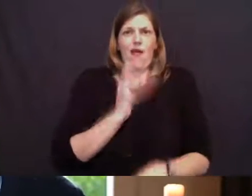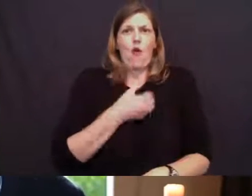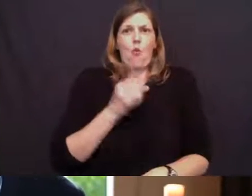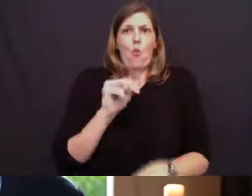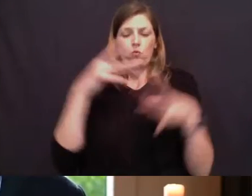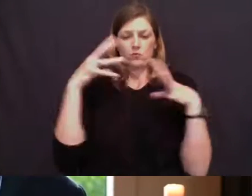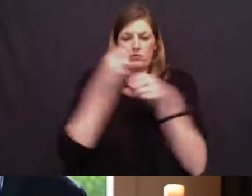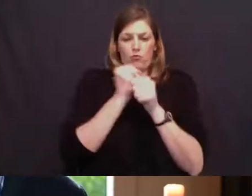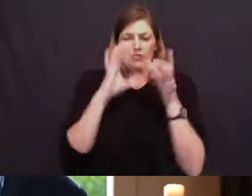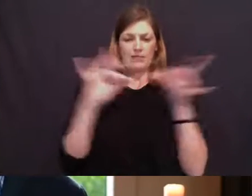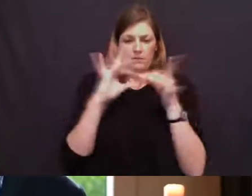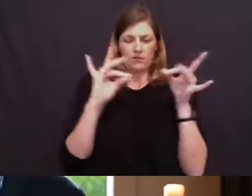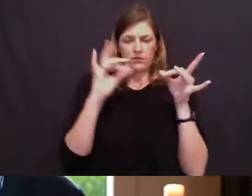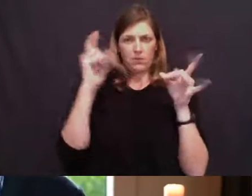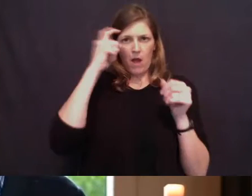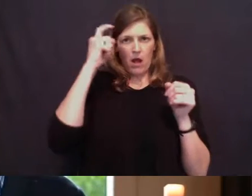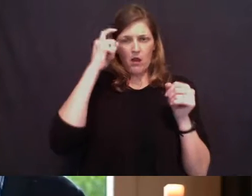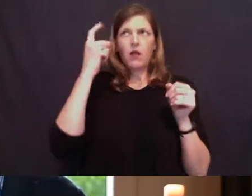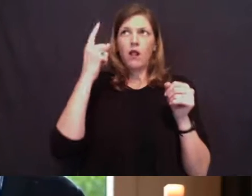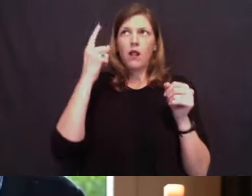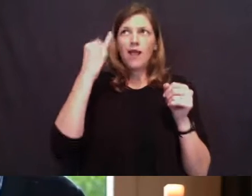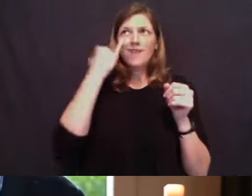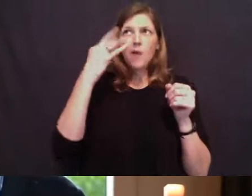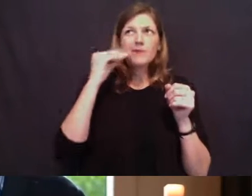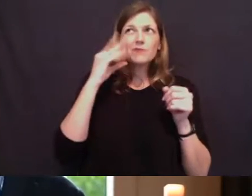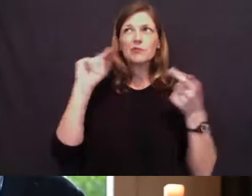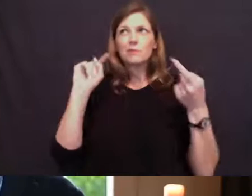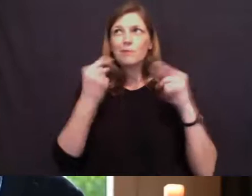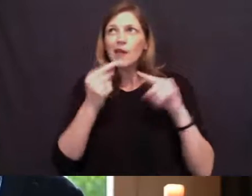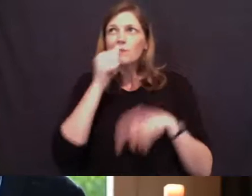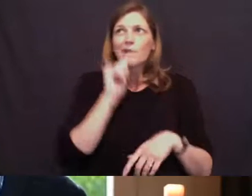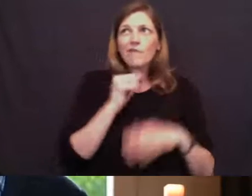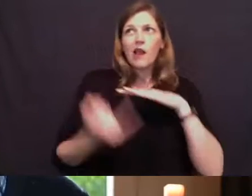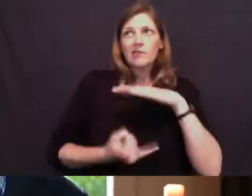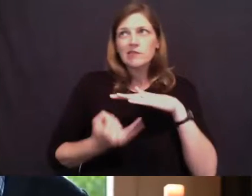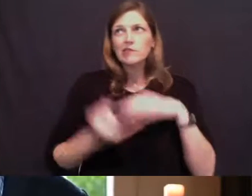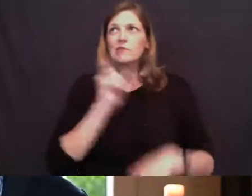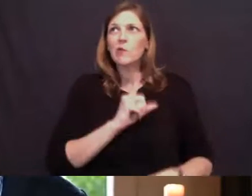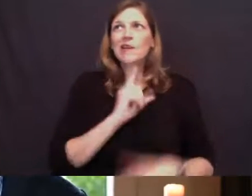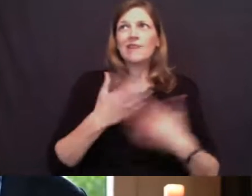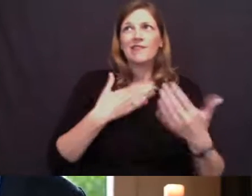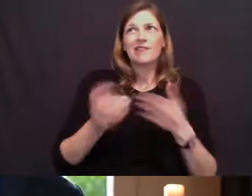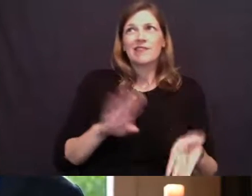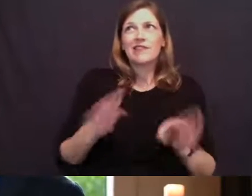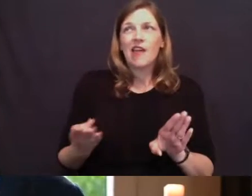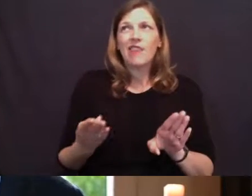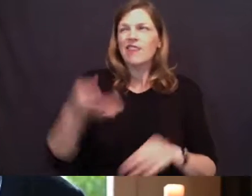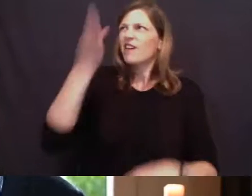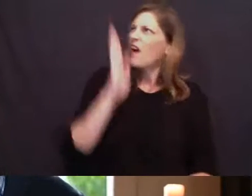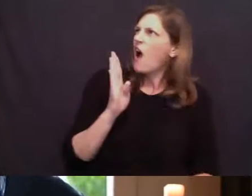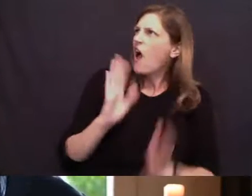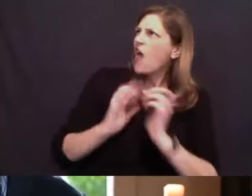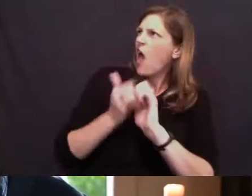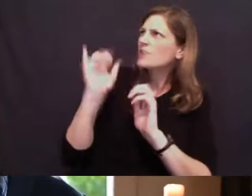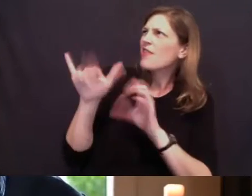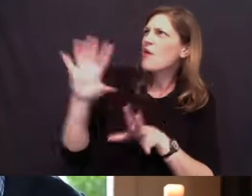in our minds. Like, if we're experiencing pain and suffering and isolation and loneliness and even death, God, how is this part of